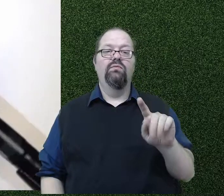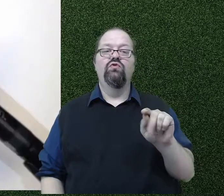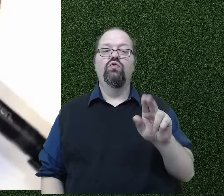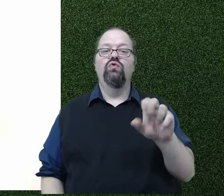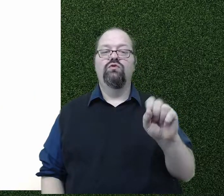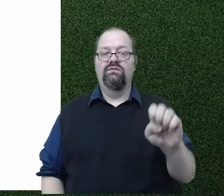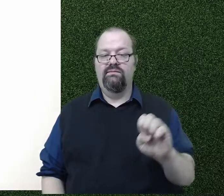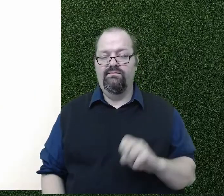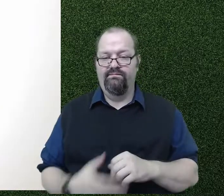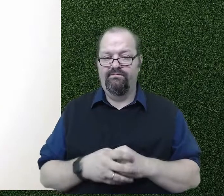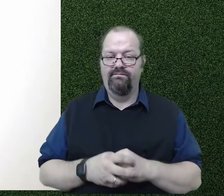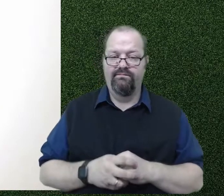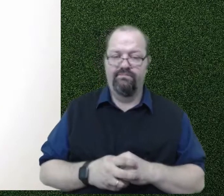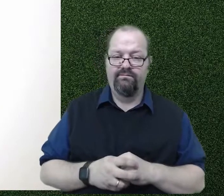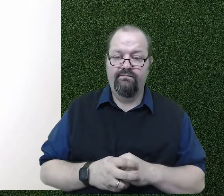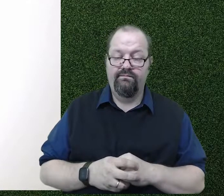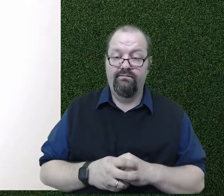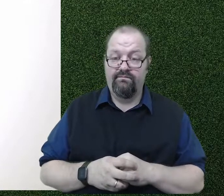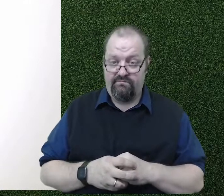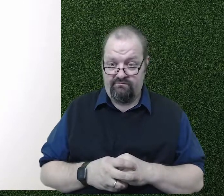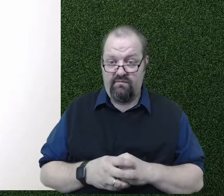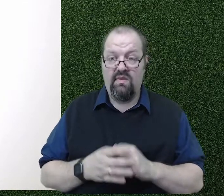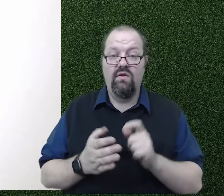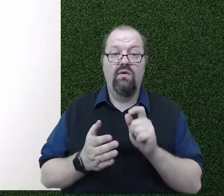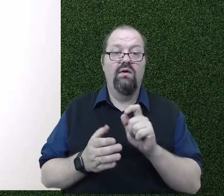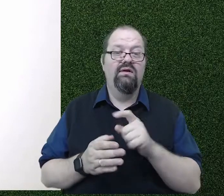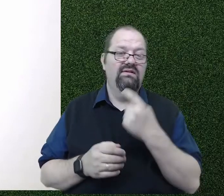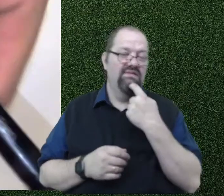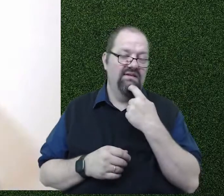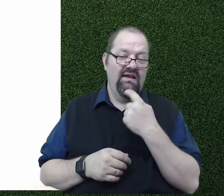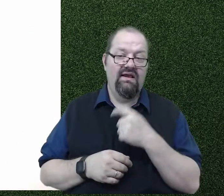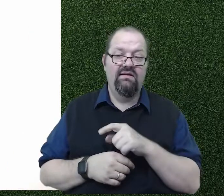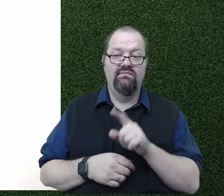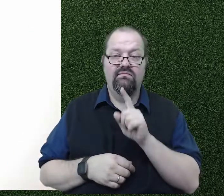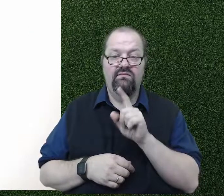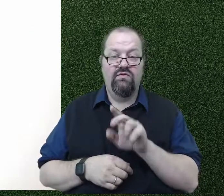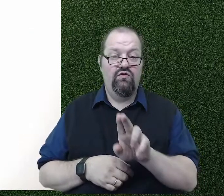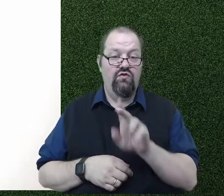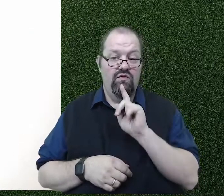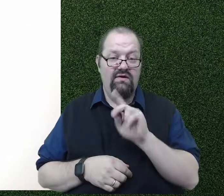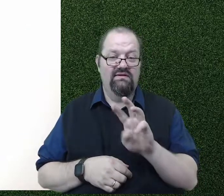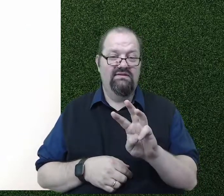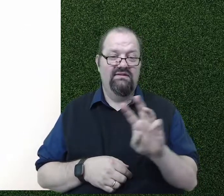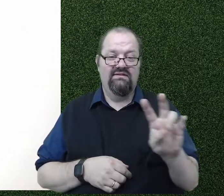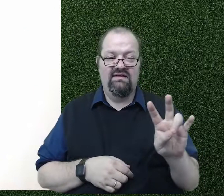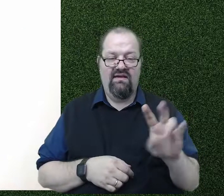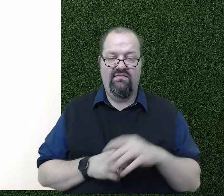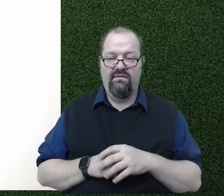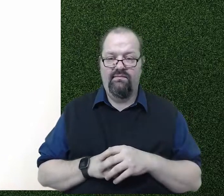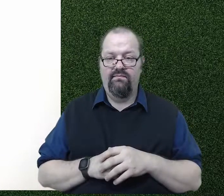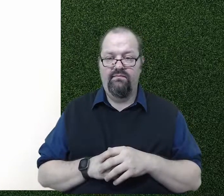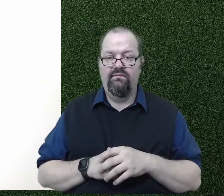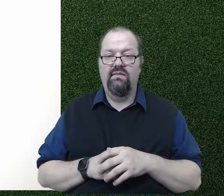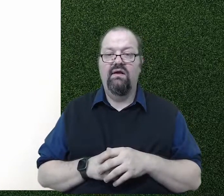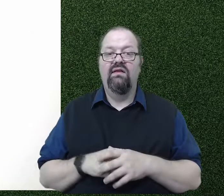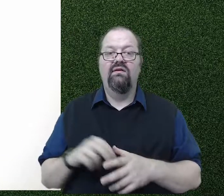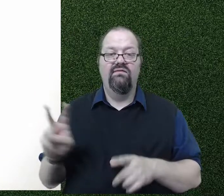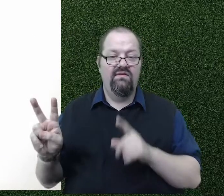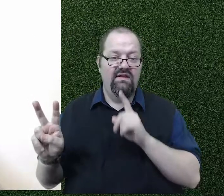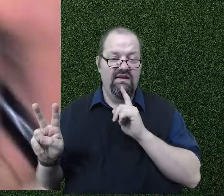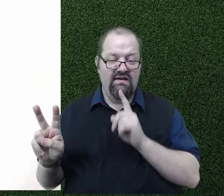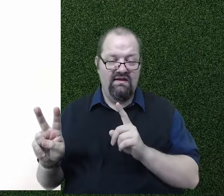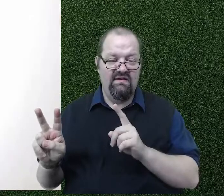Here I've got u is the vector 6, 7, and v is the vector -1, -4.